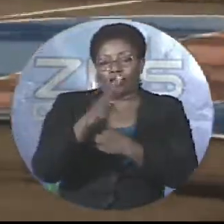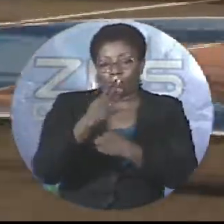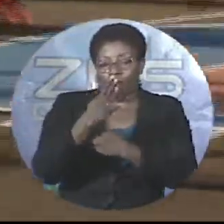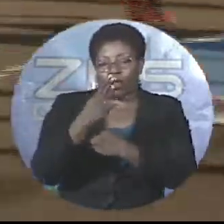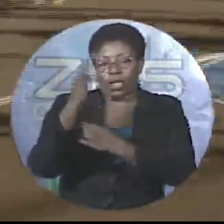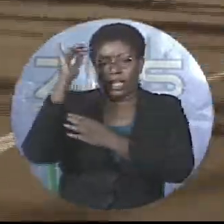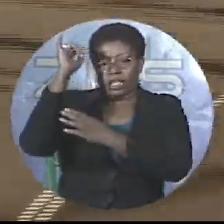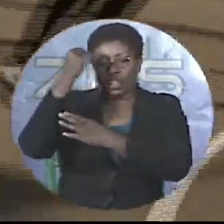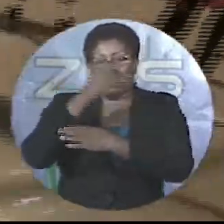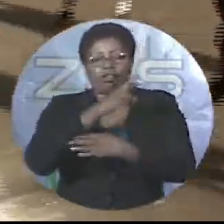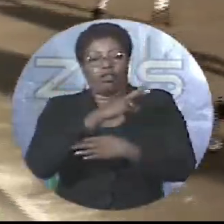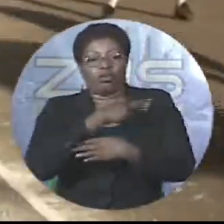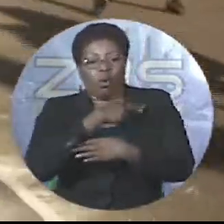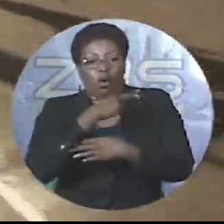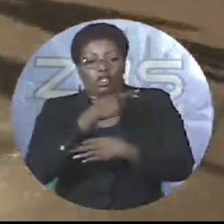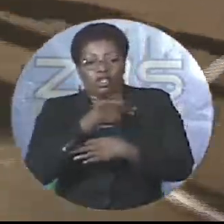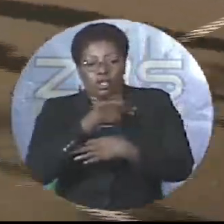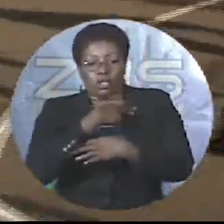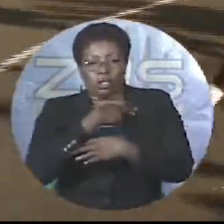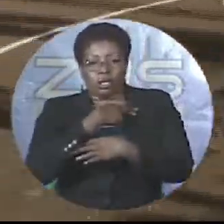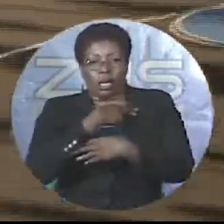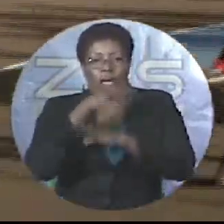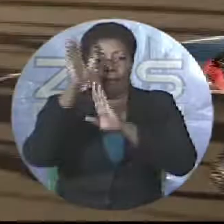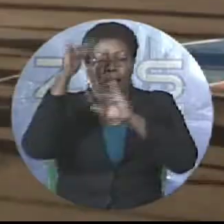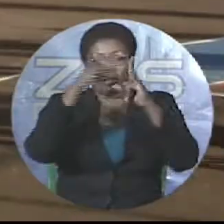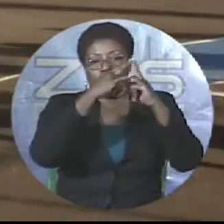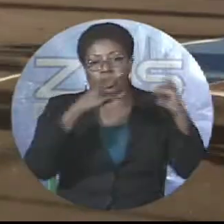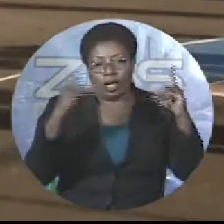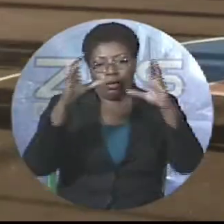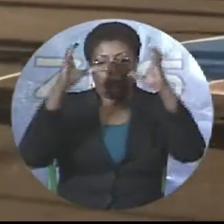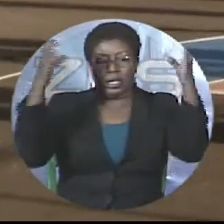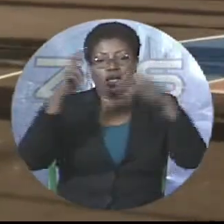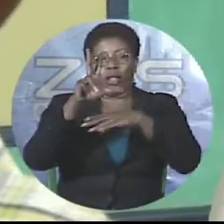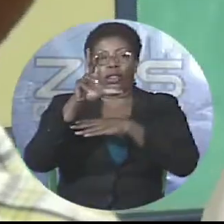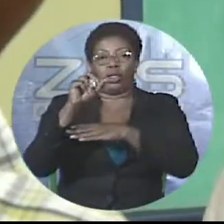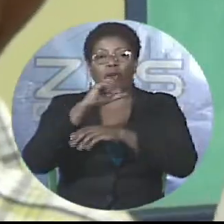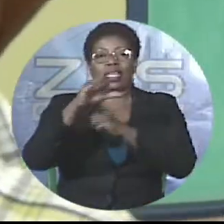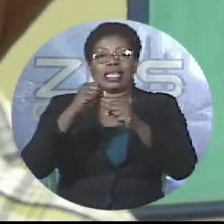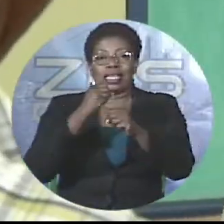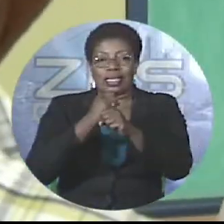Jeff Rogers Basketball Camp will be celebrating 30 years. Let me first